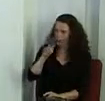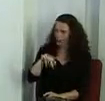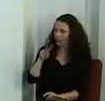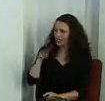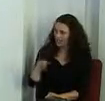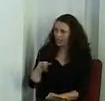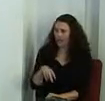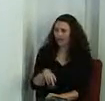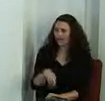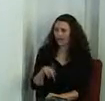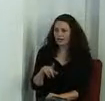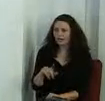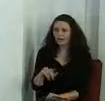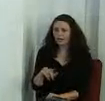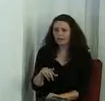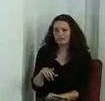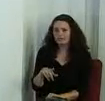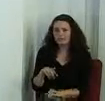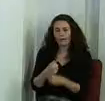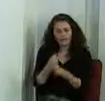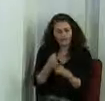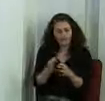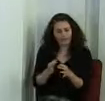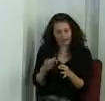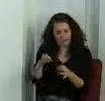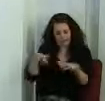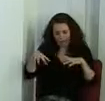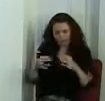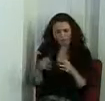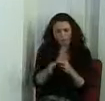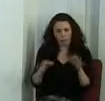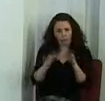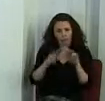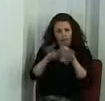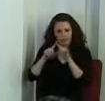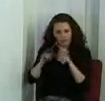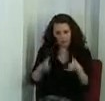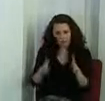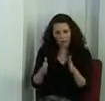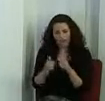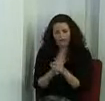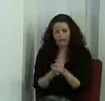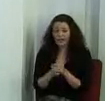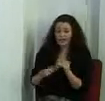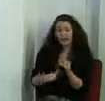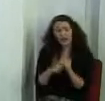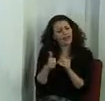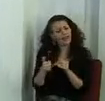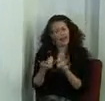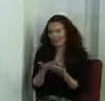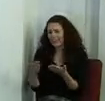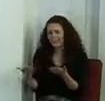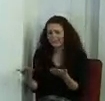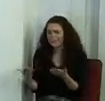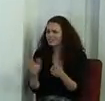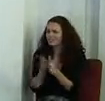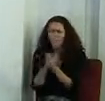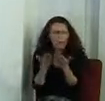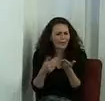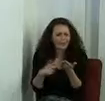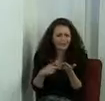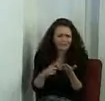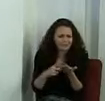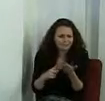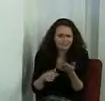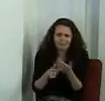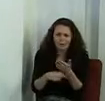make relevant this congregation in so many different ways. As I said, there are so many other things. Take a moment, just open your brochure and